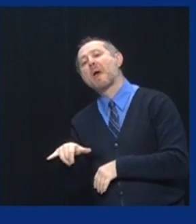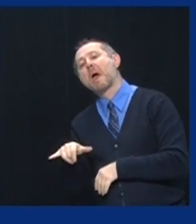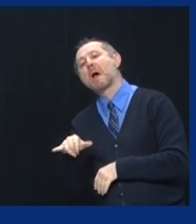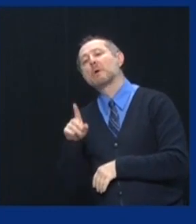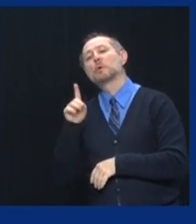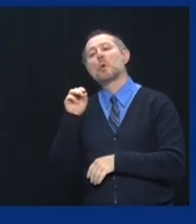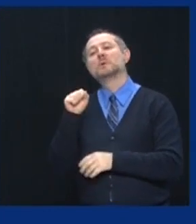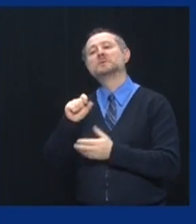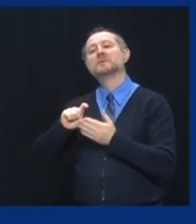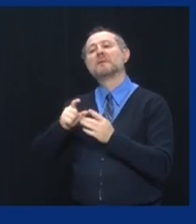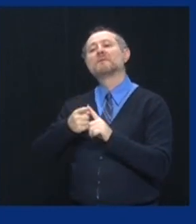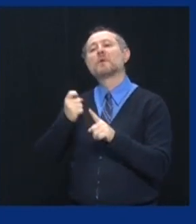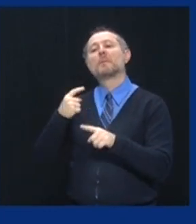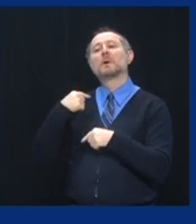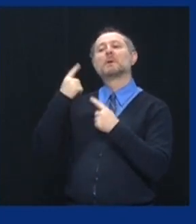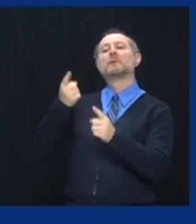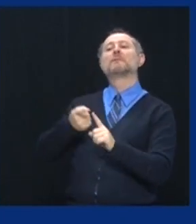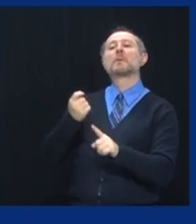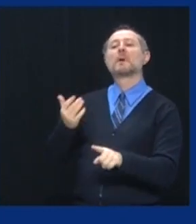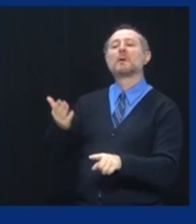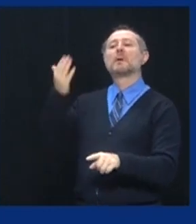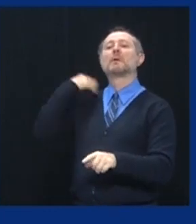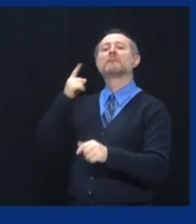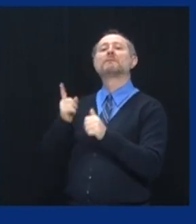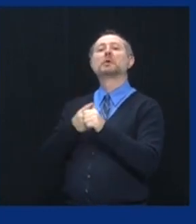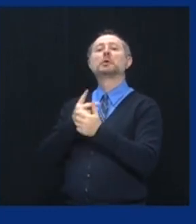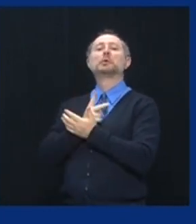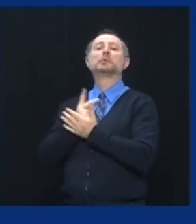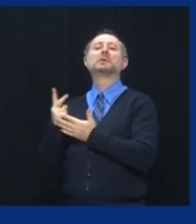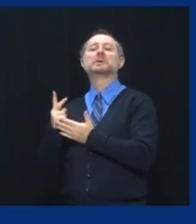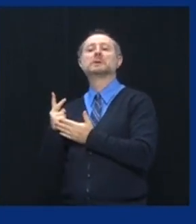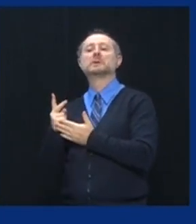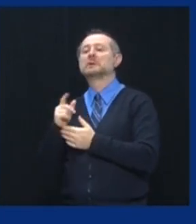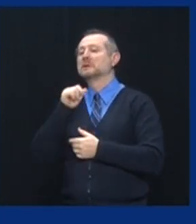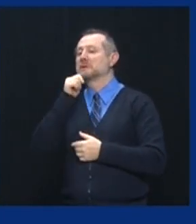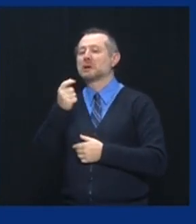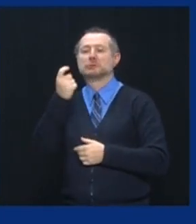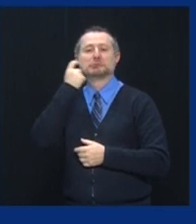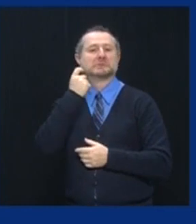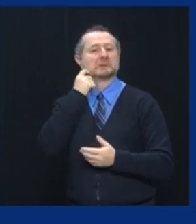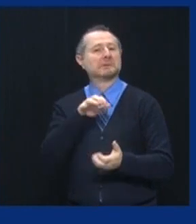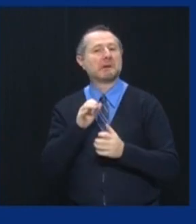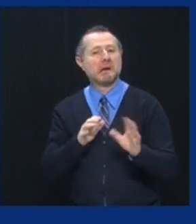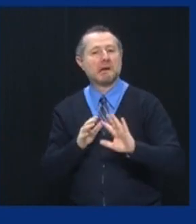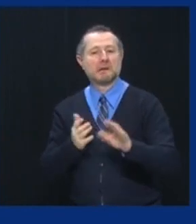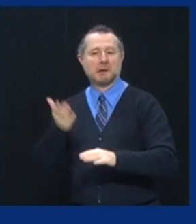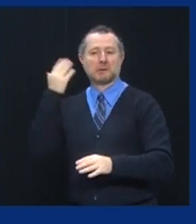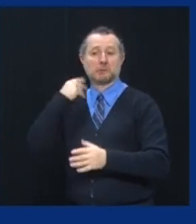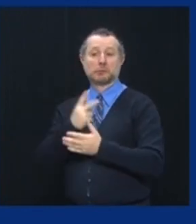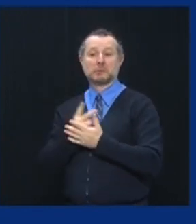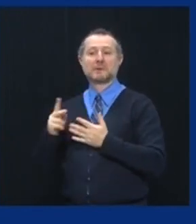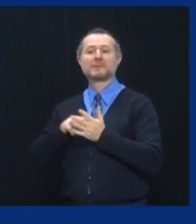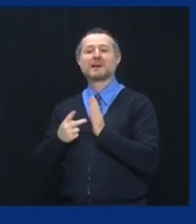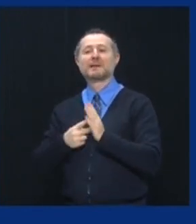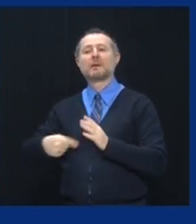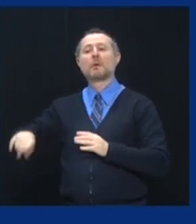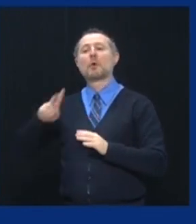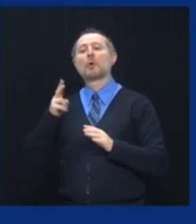and not the most recent allocation. So they were slow in